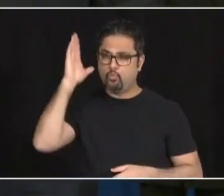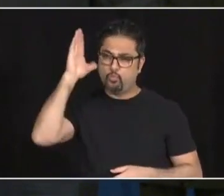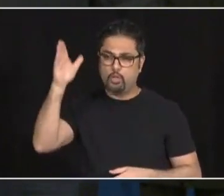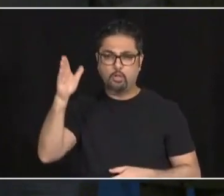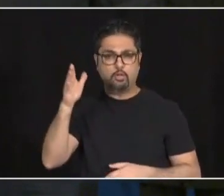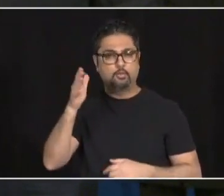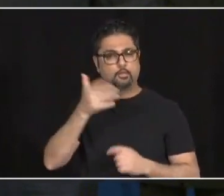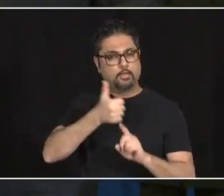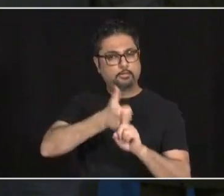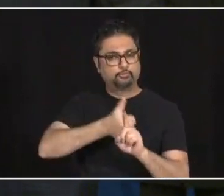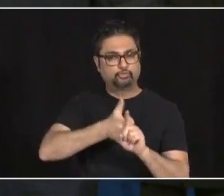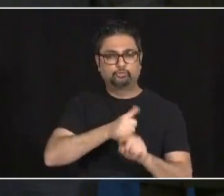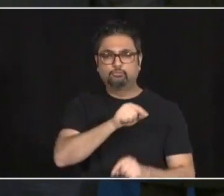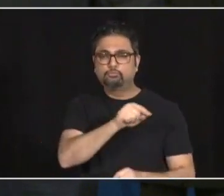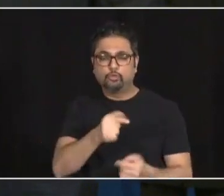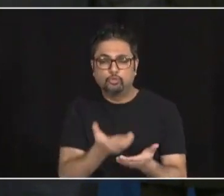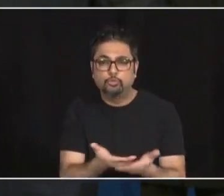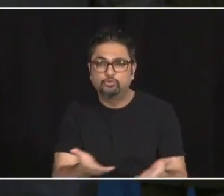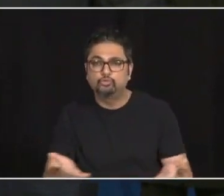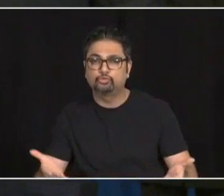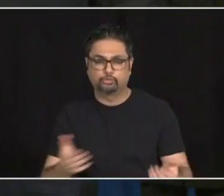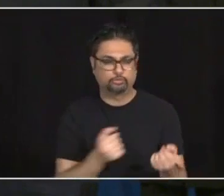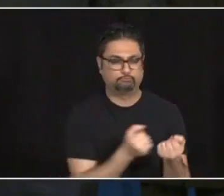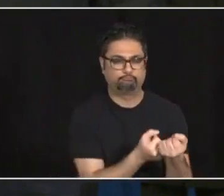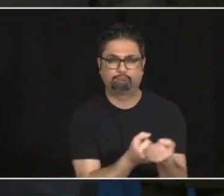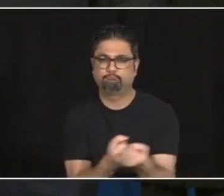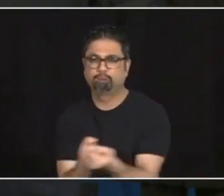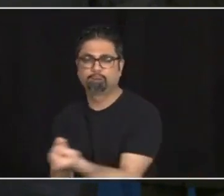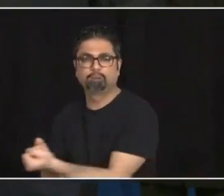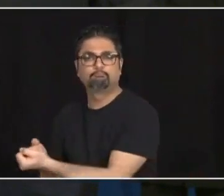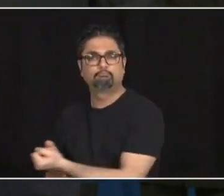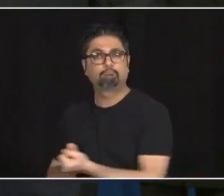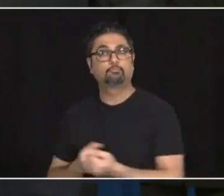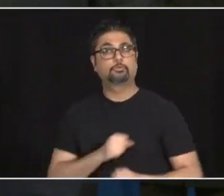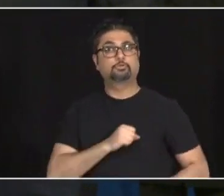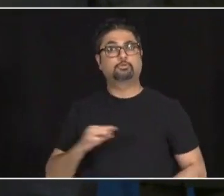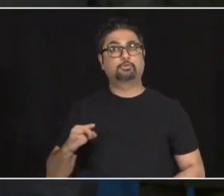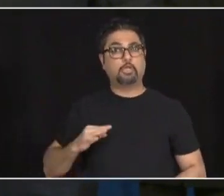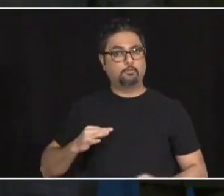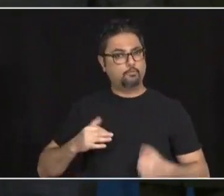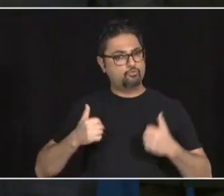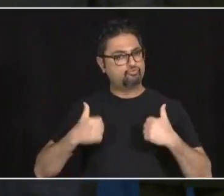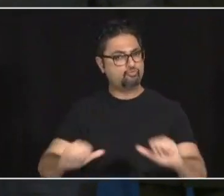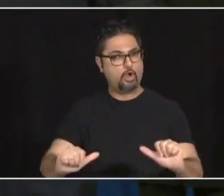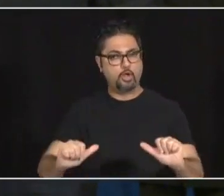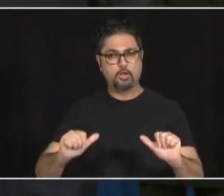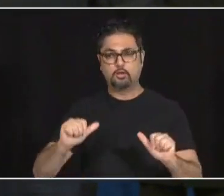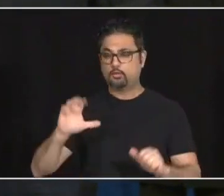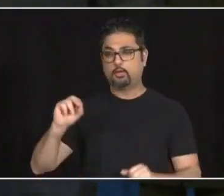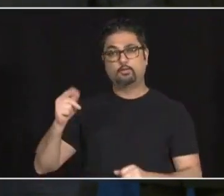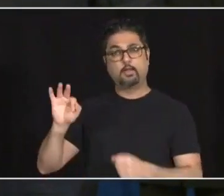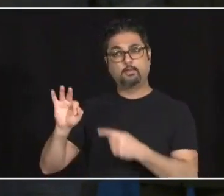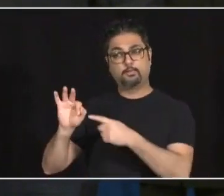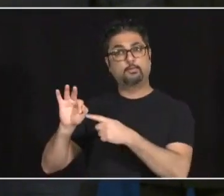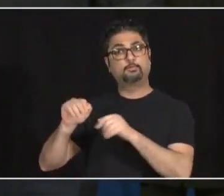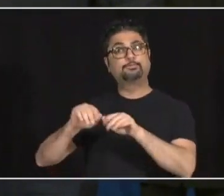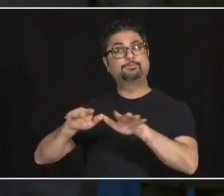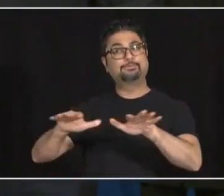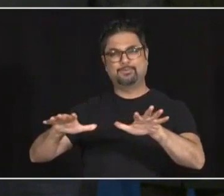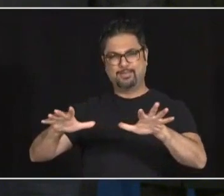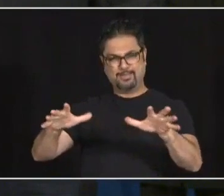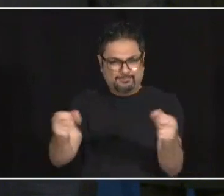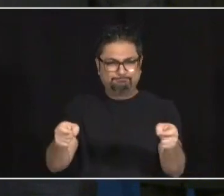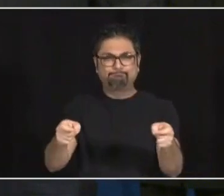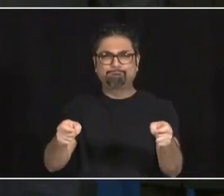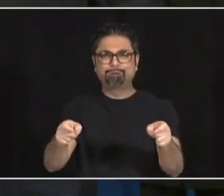as we work to stop the spread of COVID-19. Thank you all for your time today, and to all the workers of the front